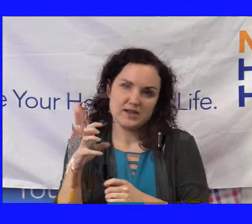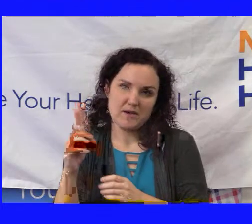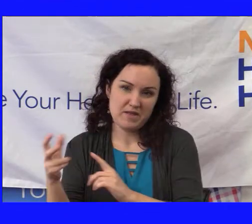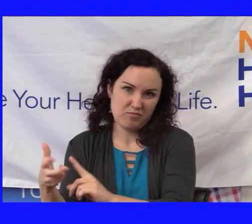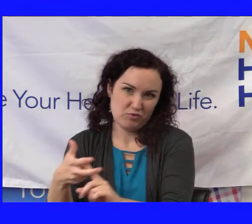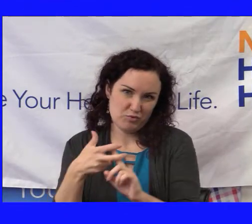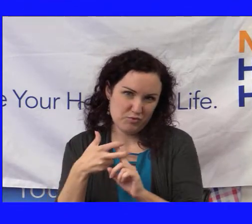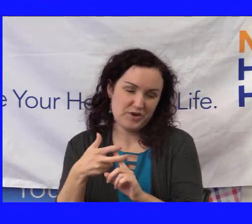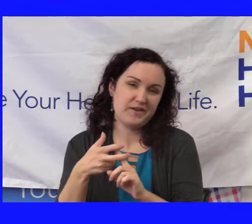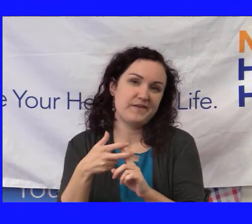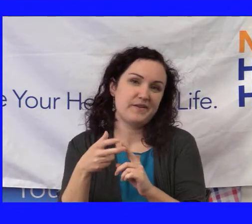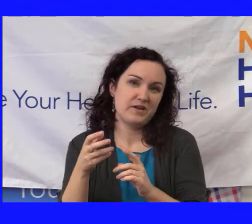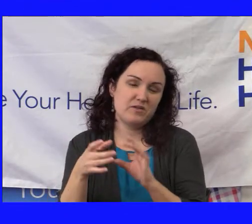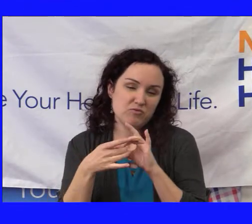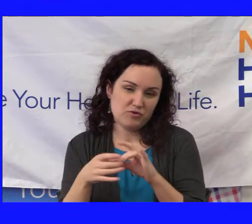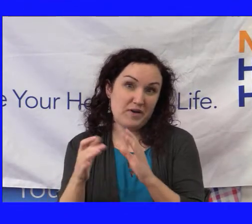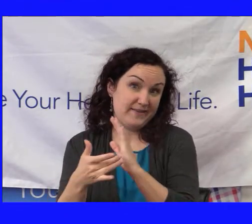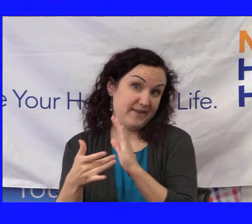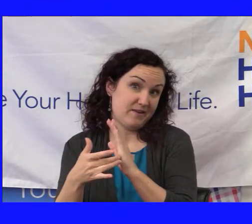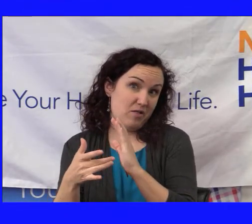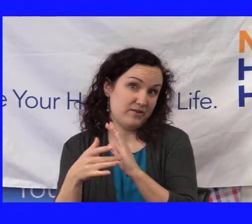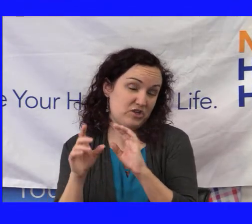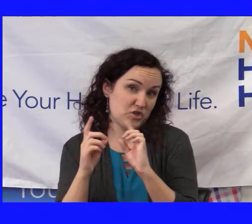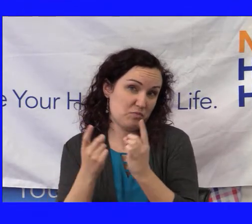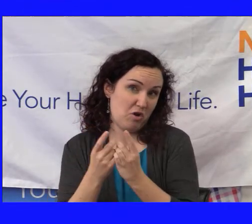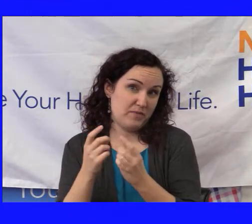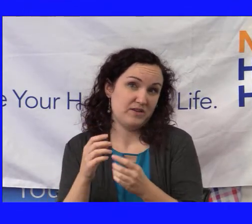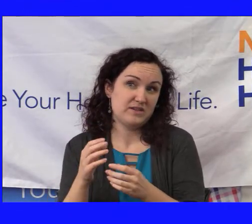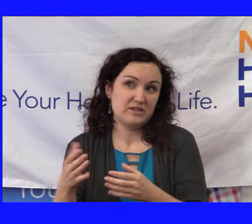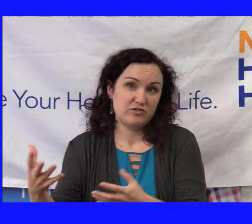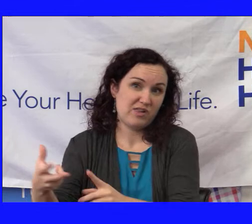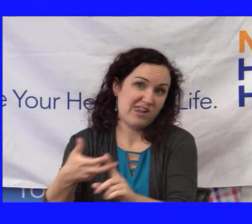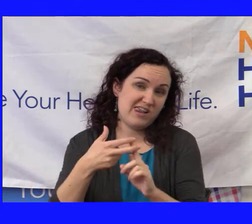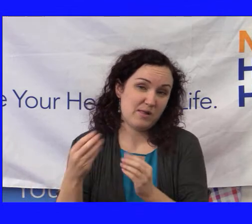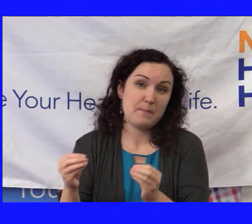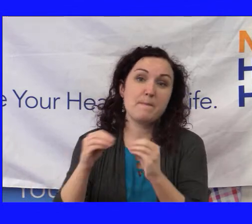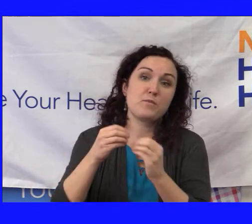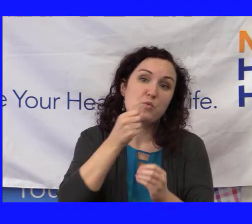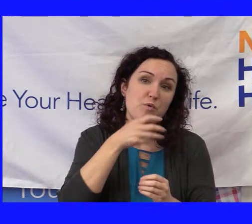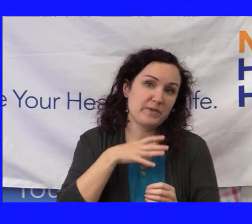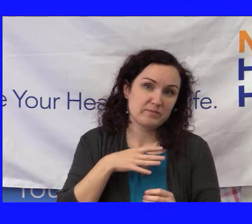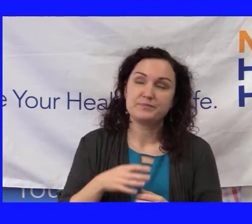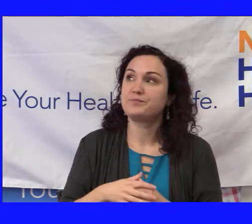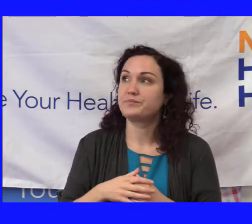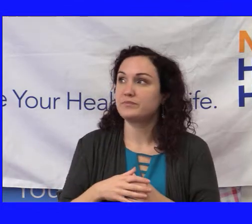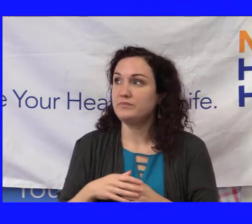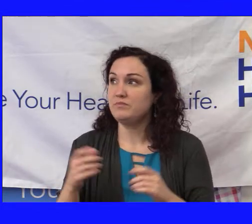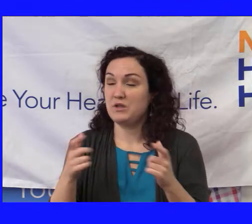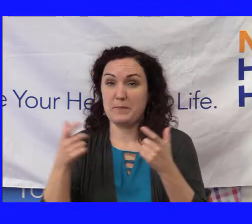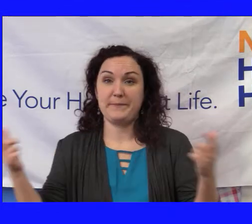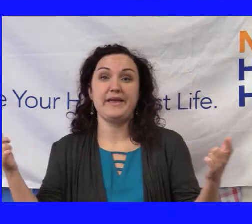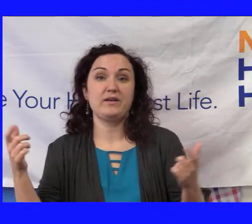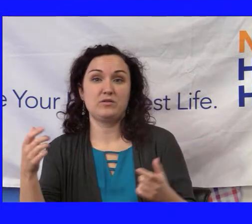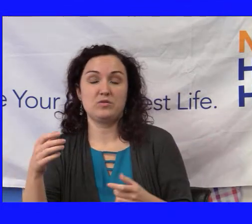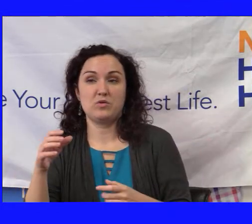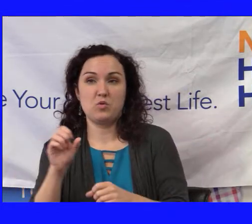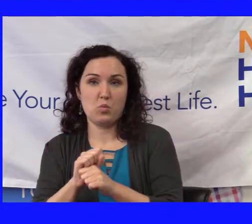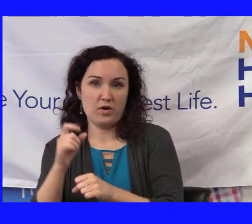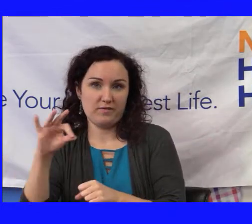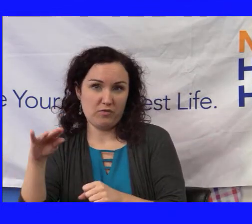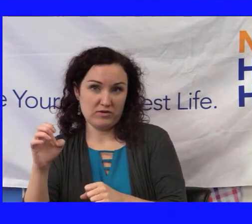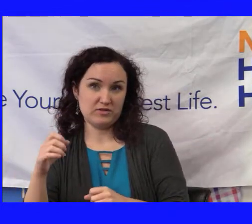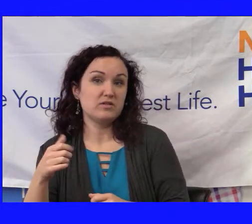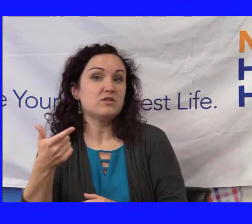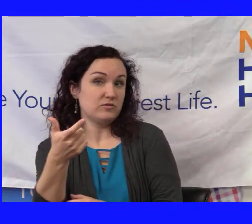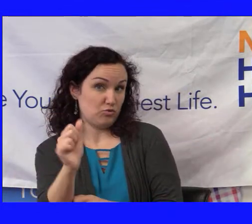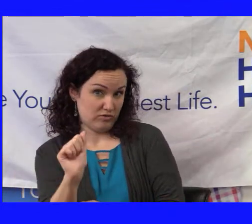recruiting regarding that. And then the largest single workforce was Georgia. So we did